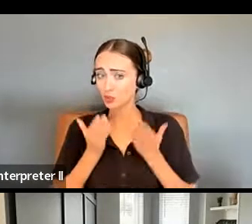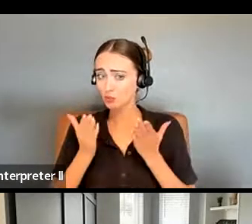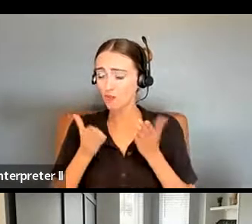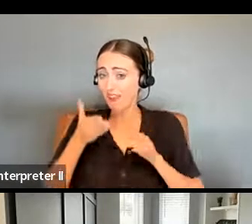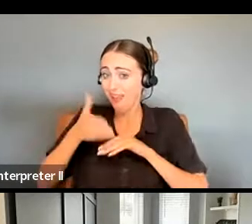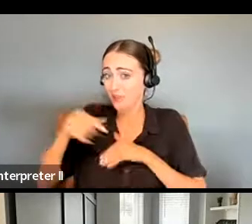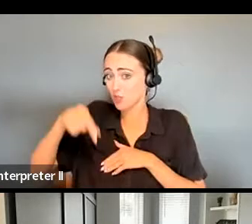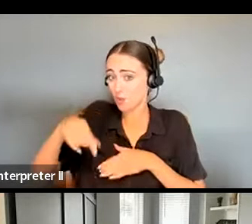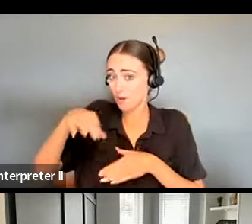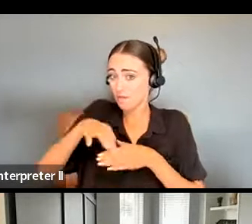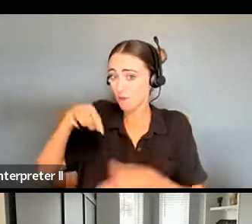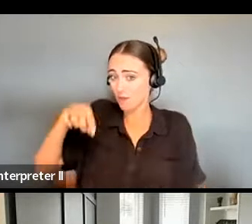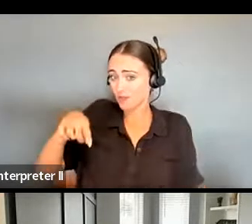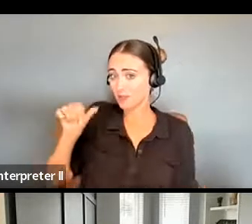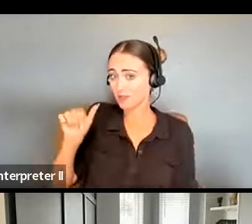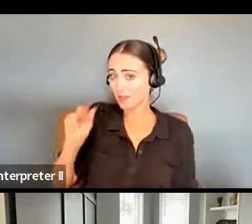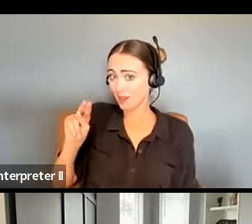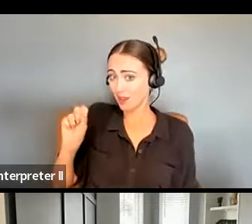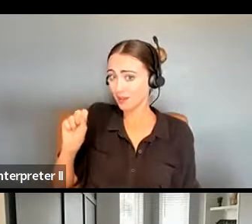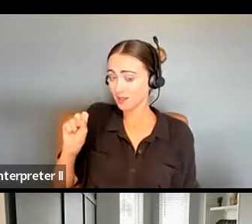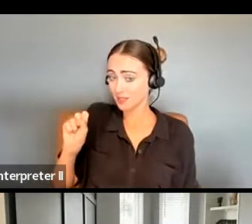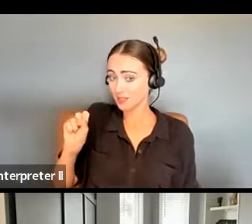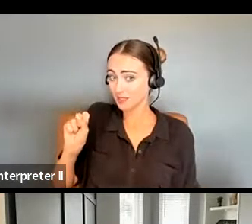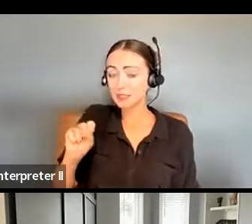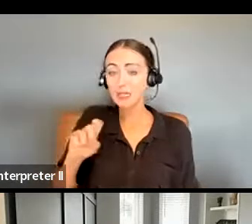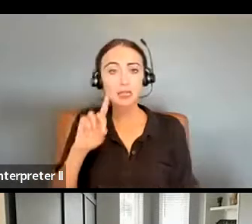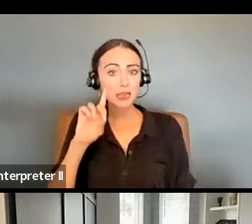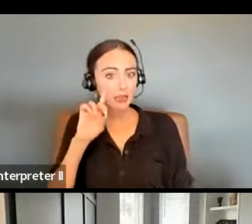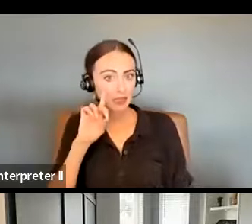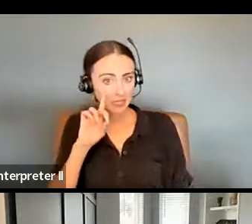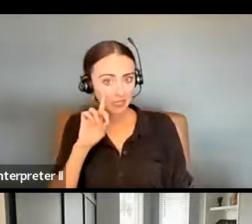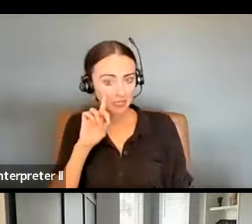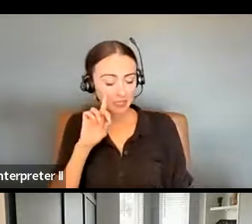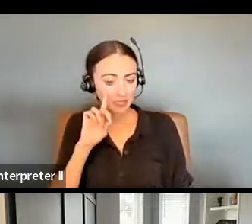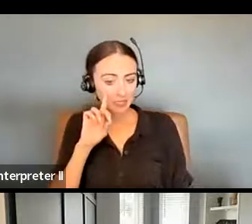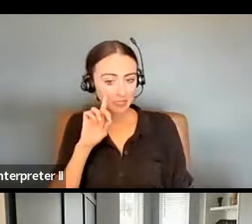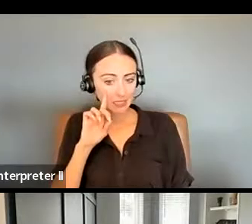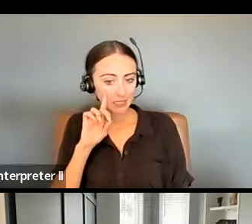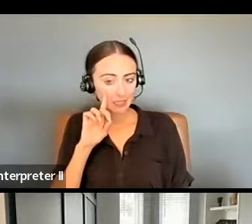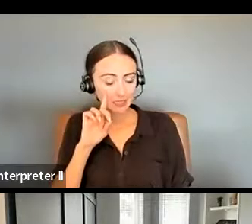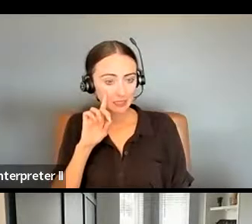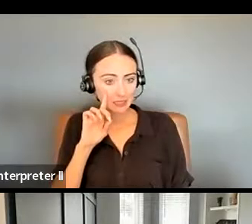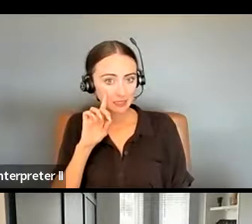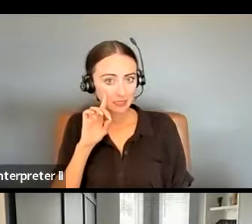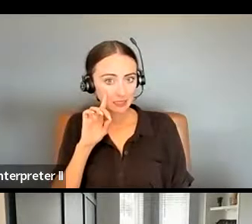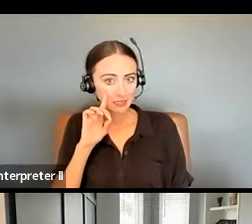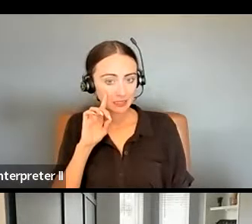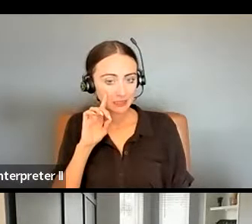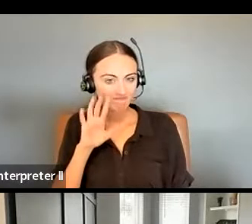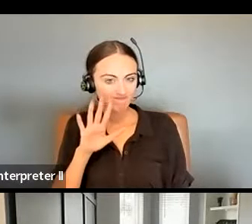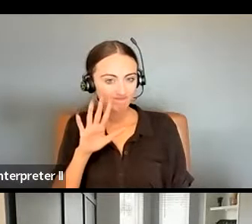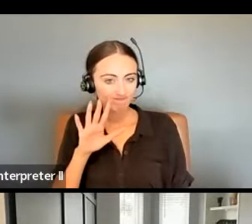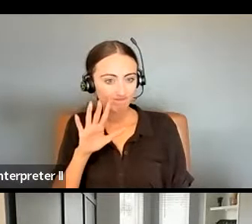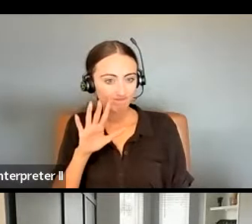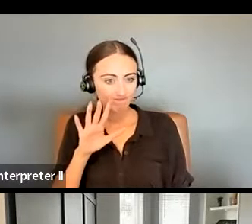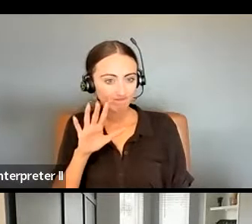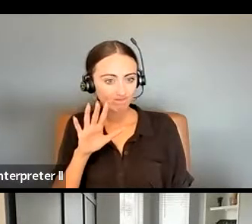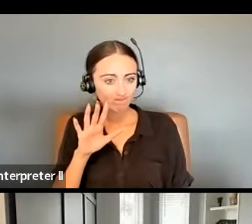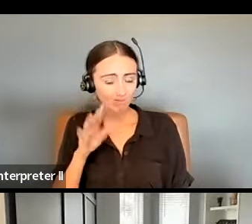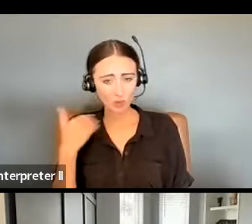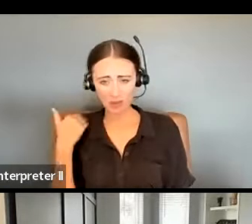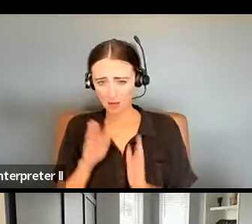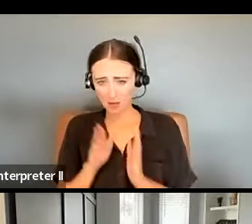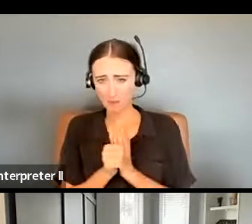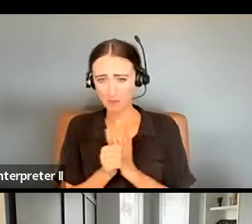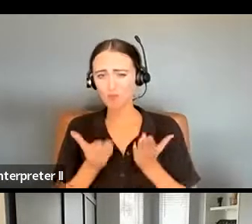this ANS? I think we can be, I think you would, if you have amendments, move